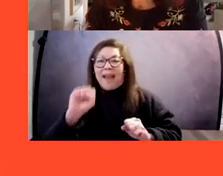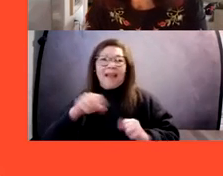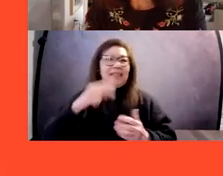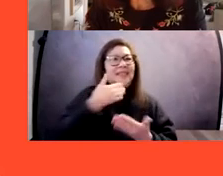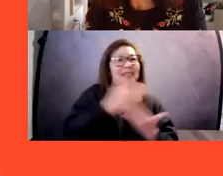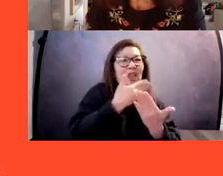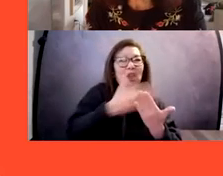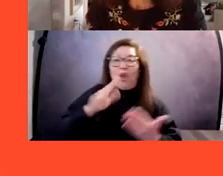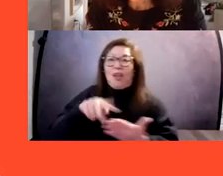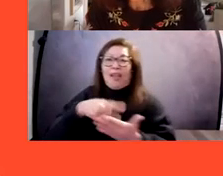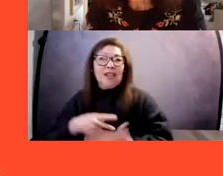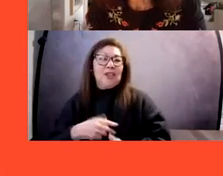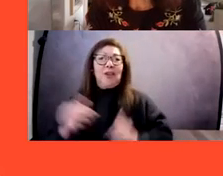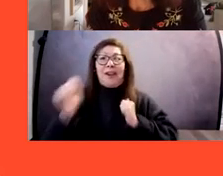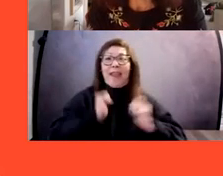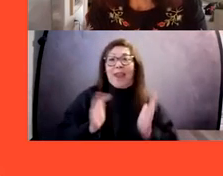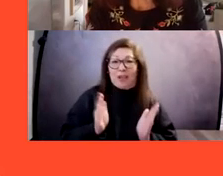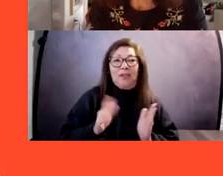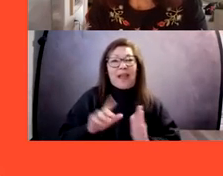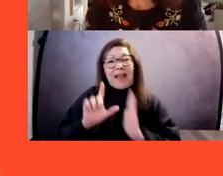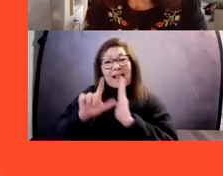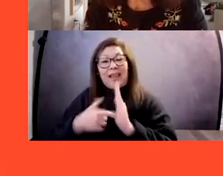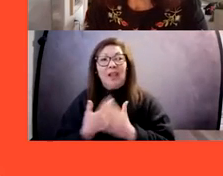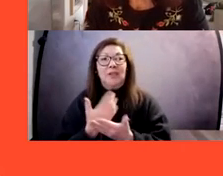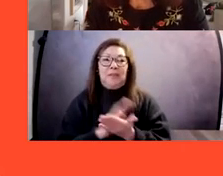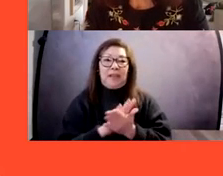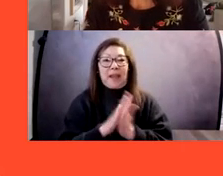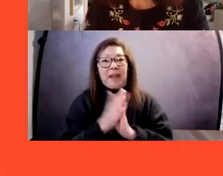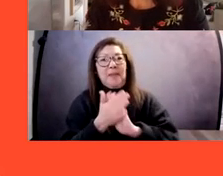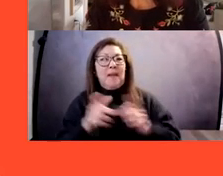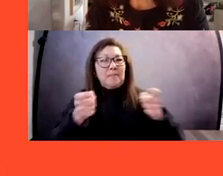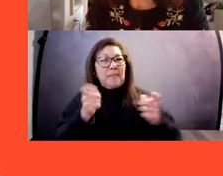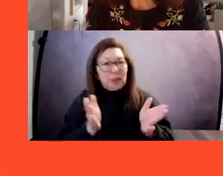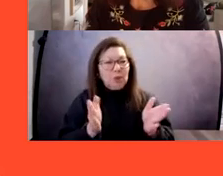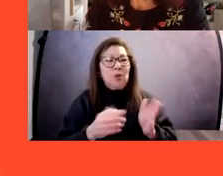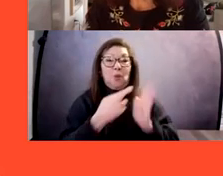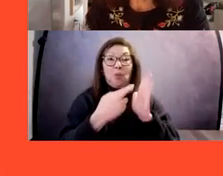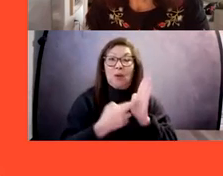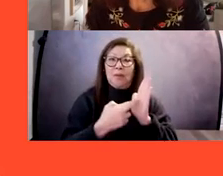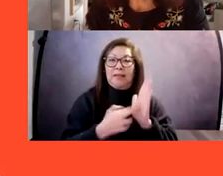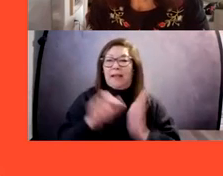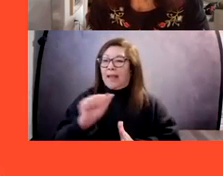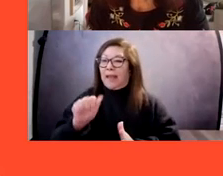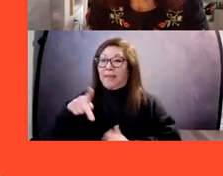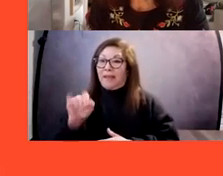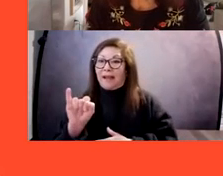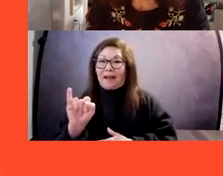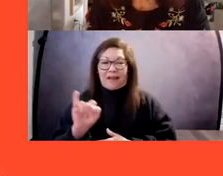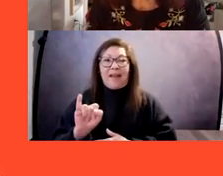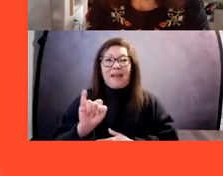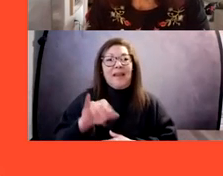dancer, actress, and later in life, she was an agent and a manager representing AAPI